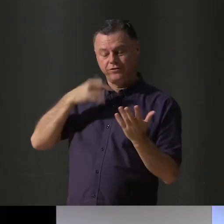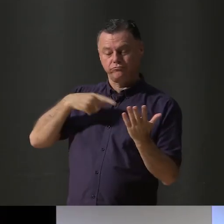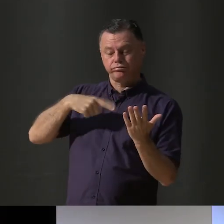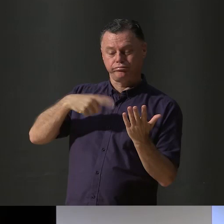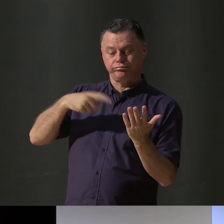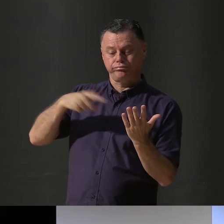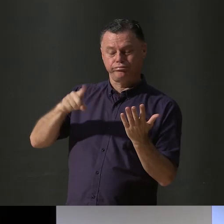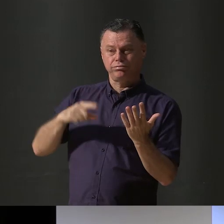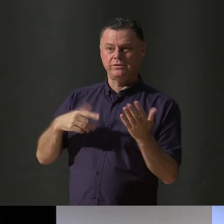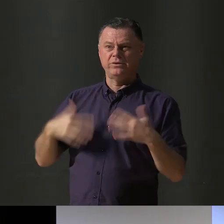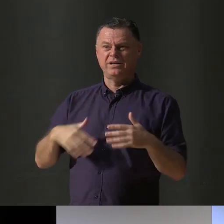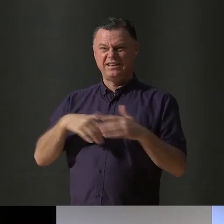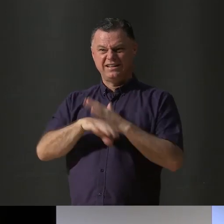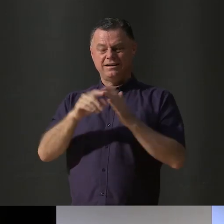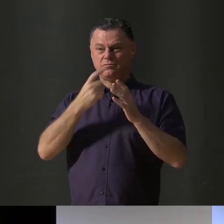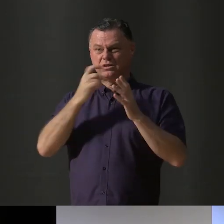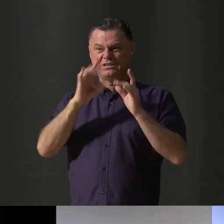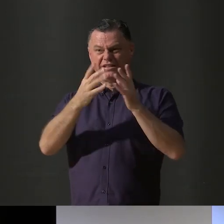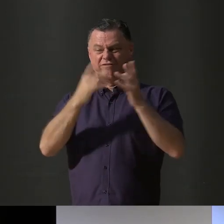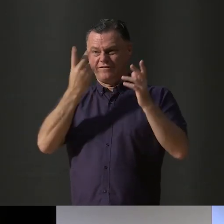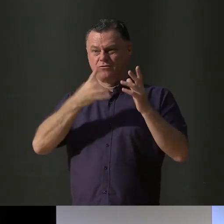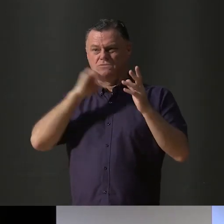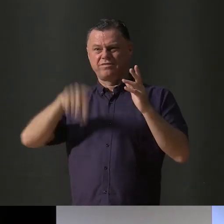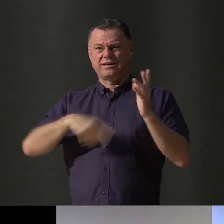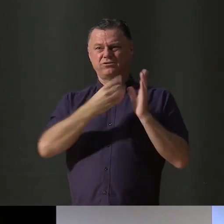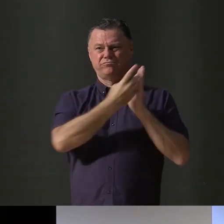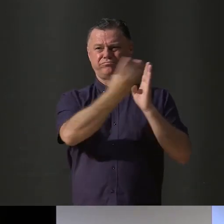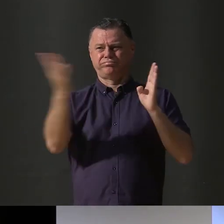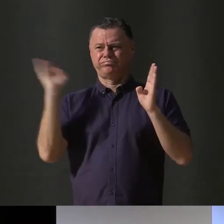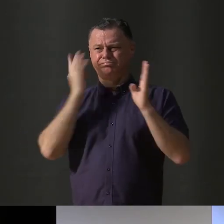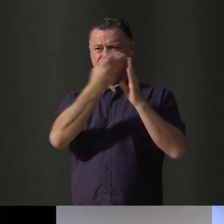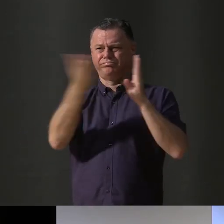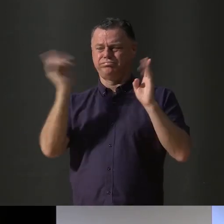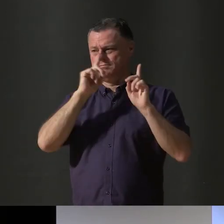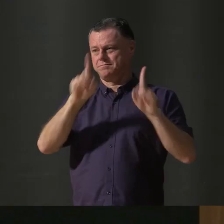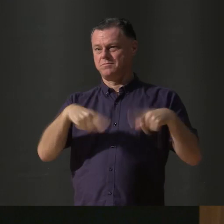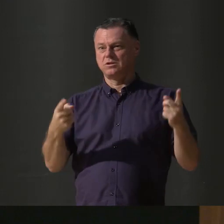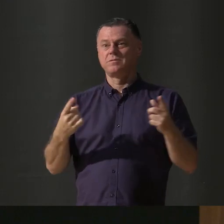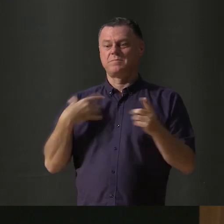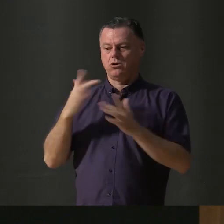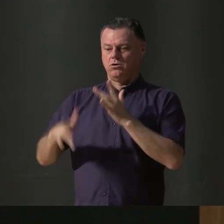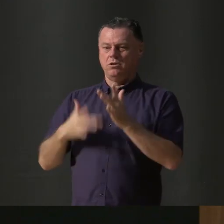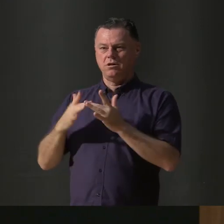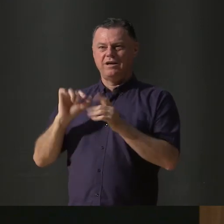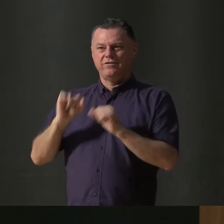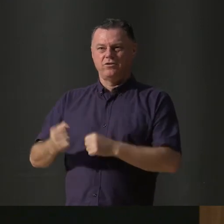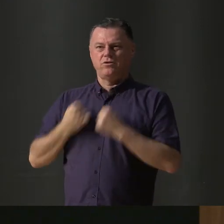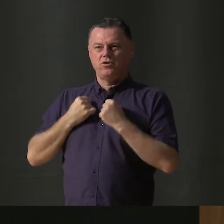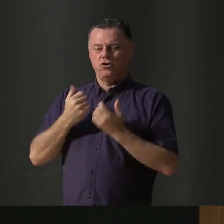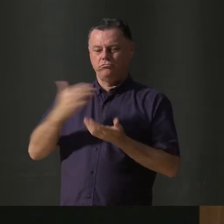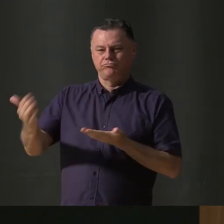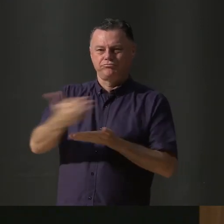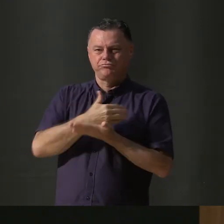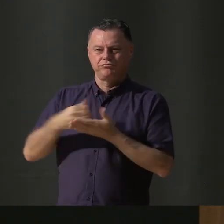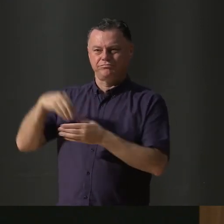separate to the physical museum, but which allows them to build their own curated collection. And